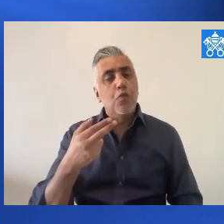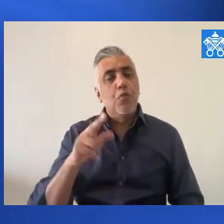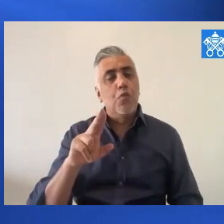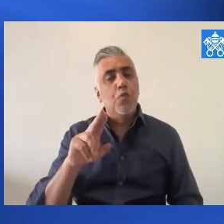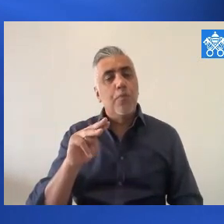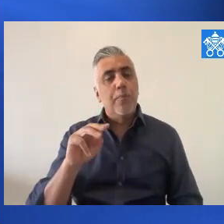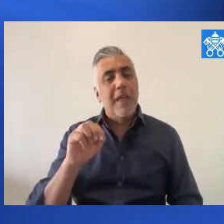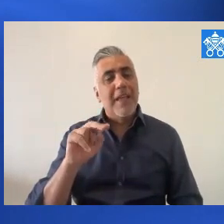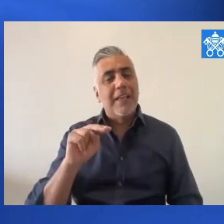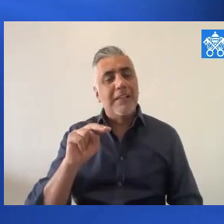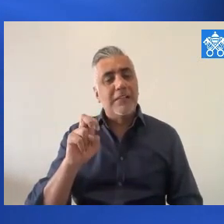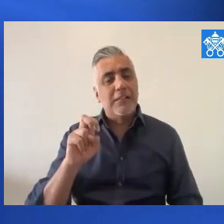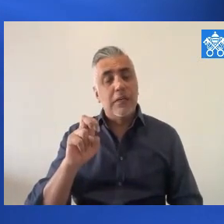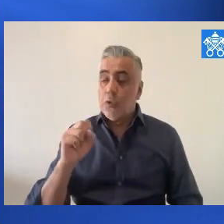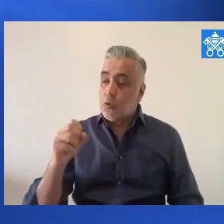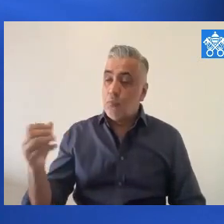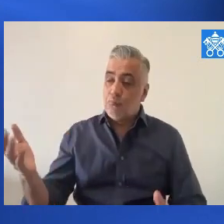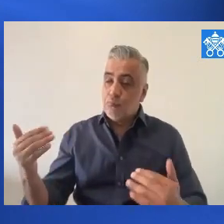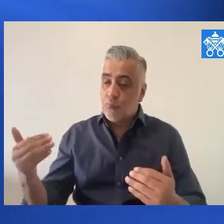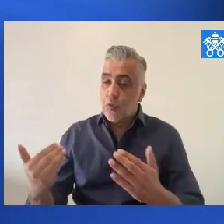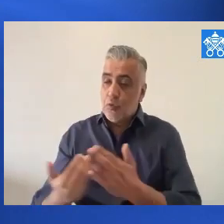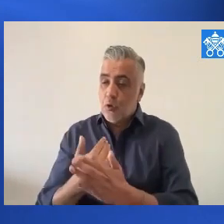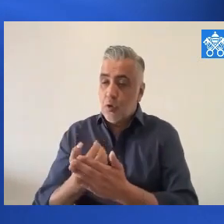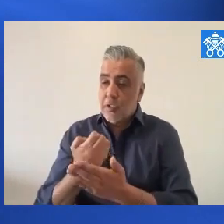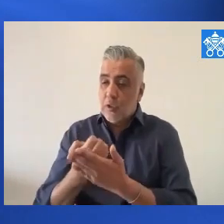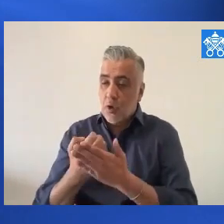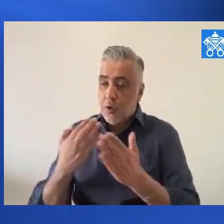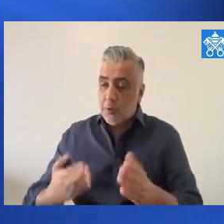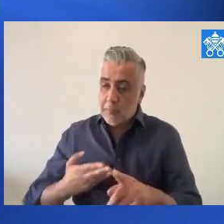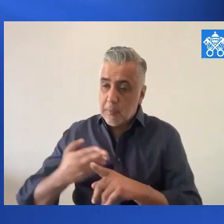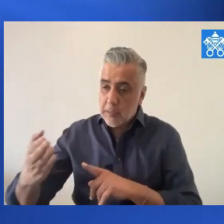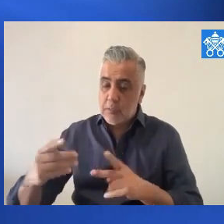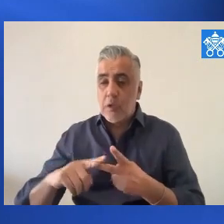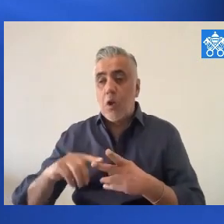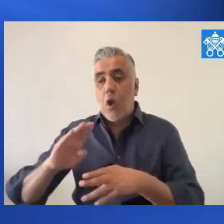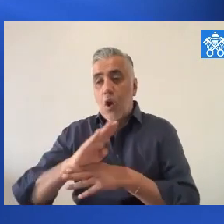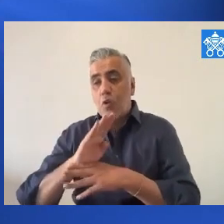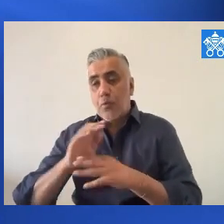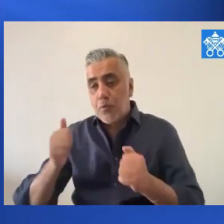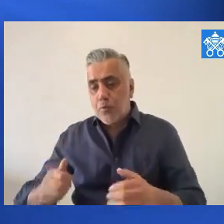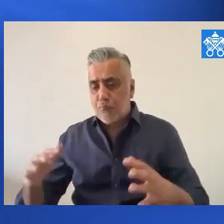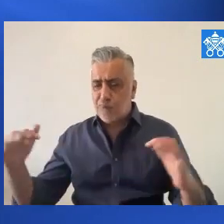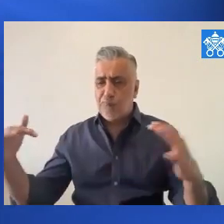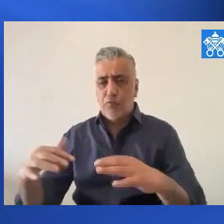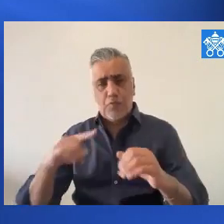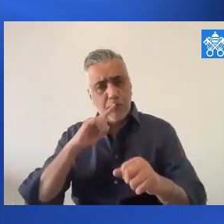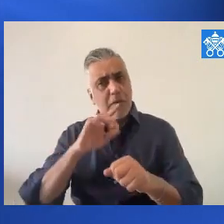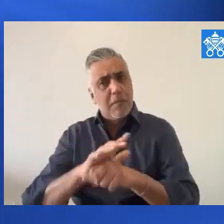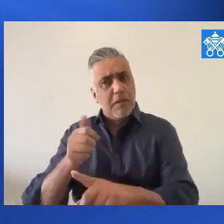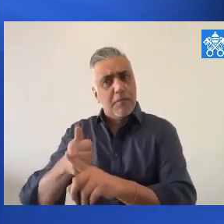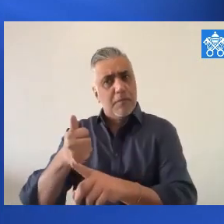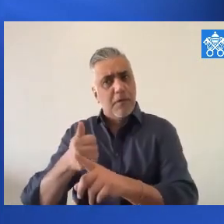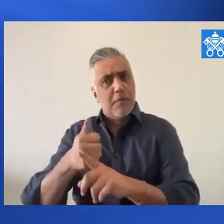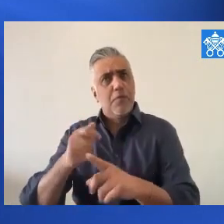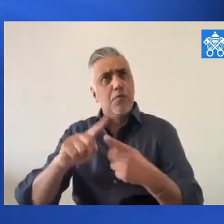make the economy a more humane world economy. So he brought together young economists, entrepreneurs, and change